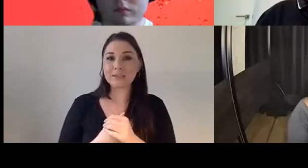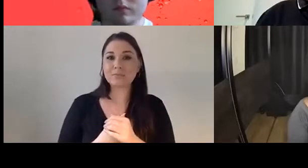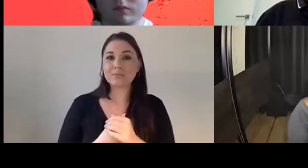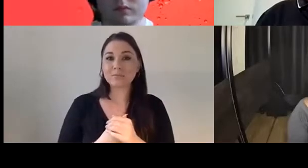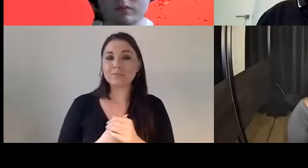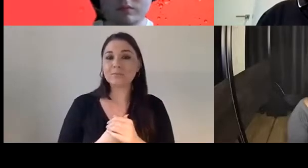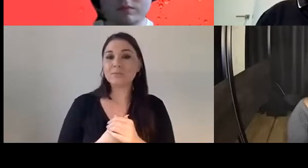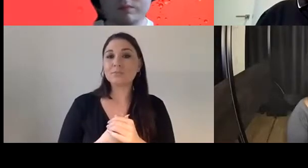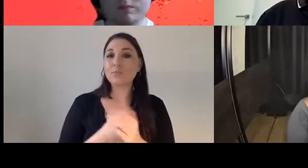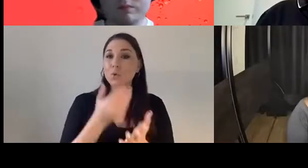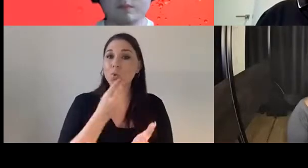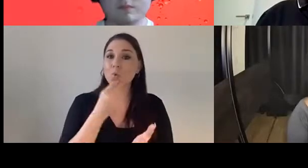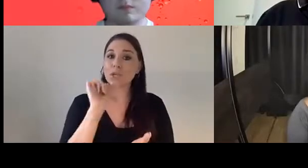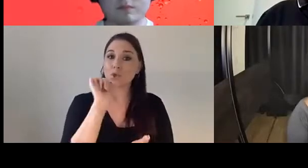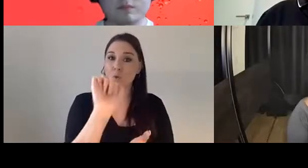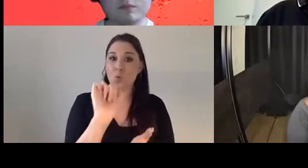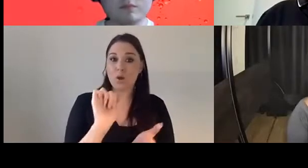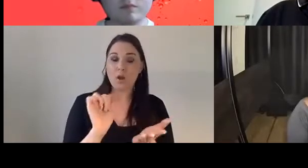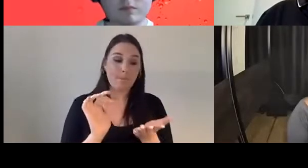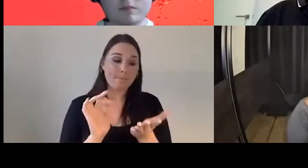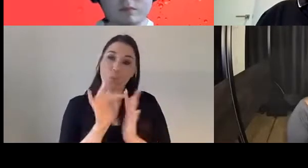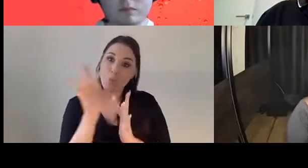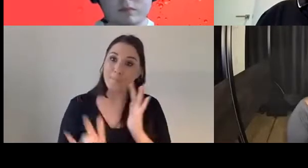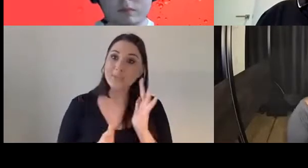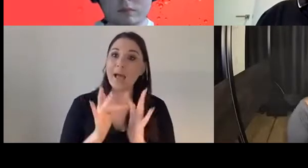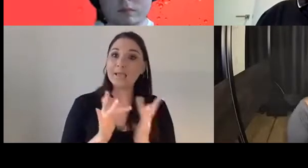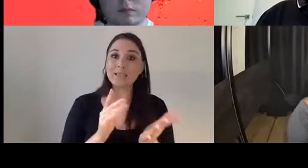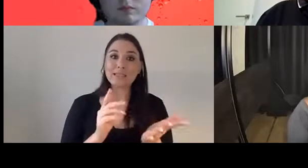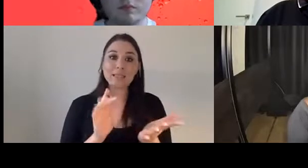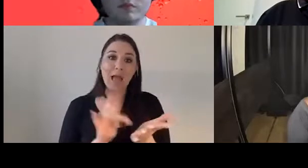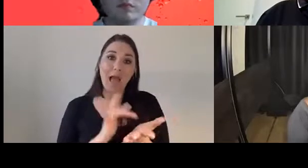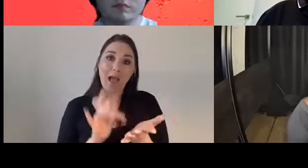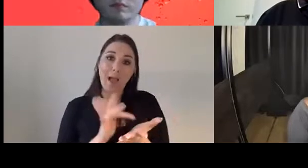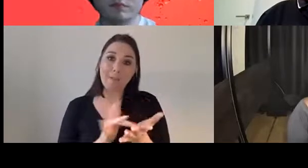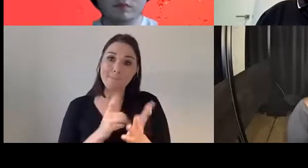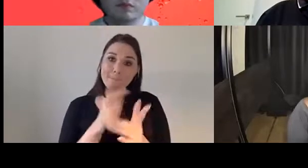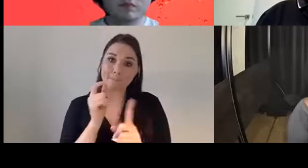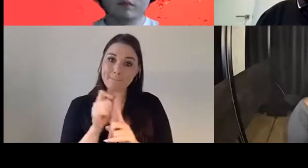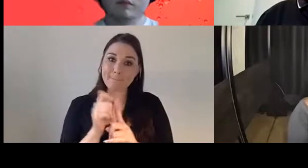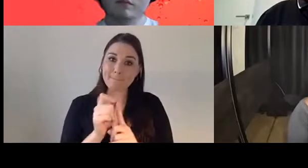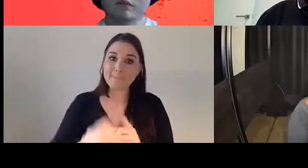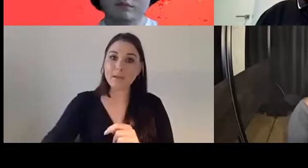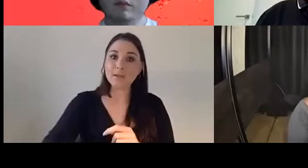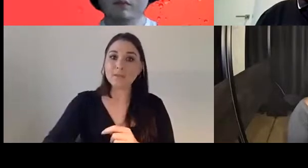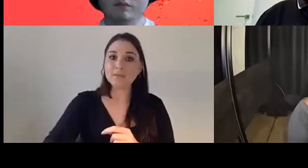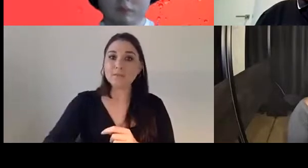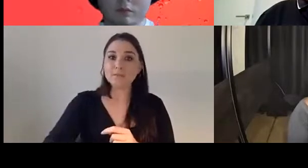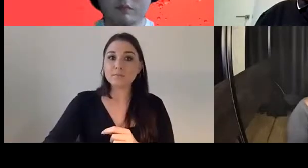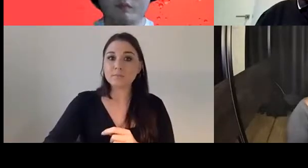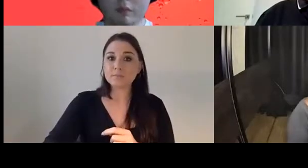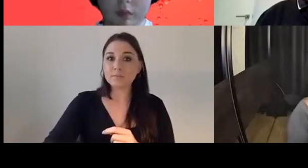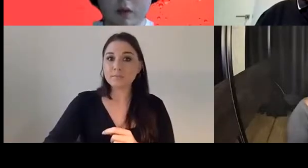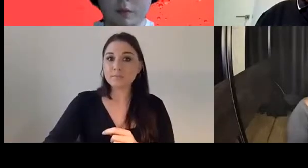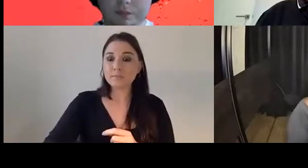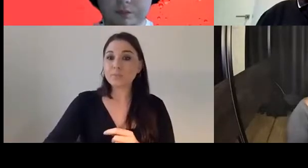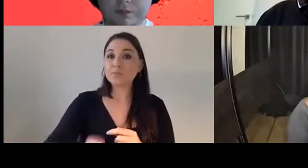app to try and complete a particular journey or complete a particular task or achieve a